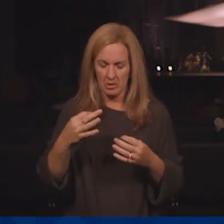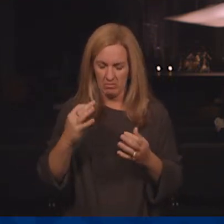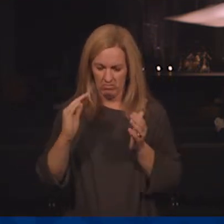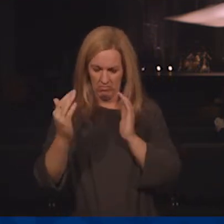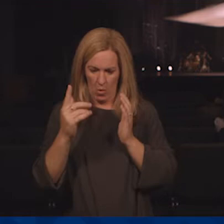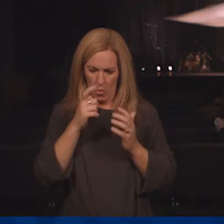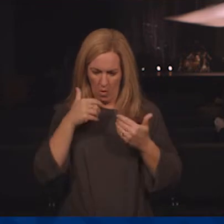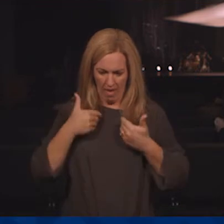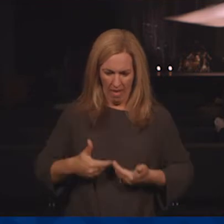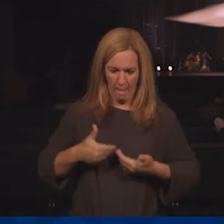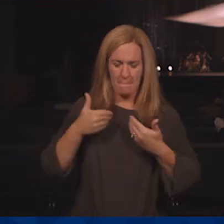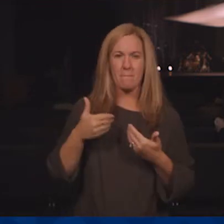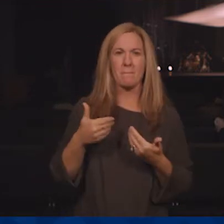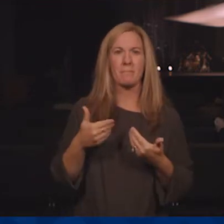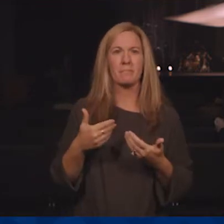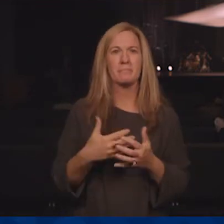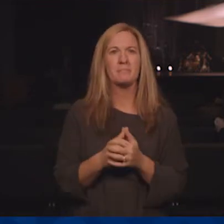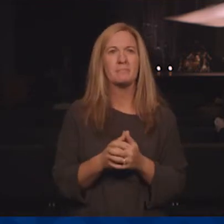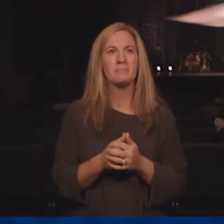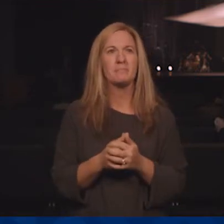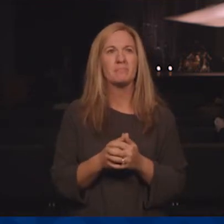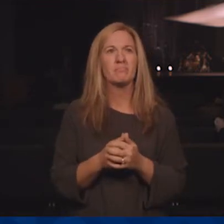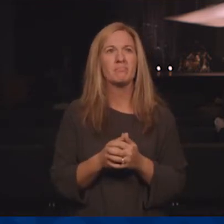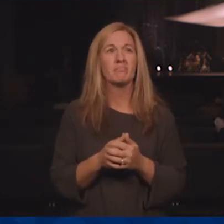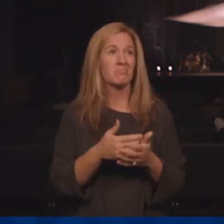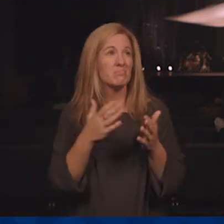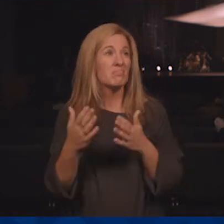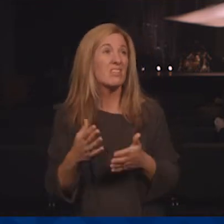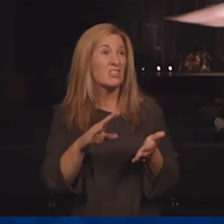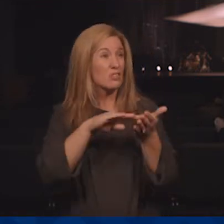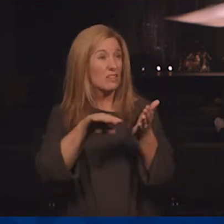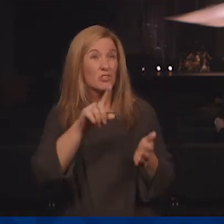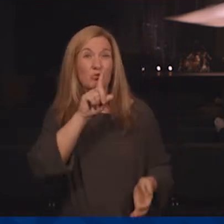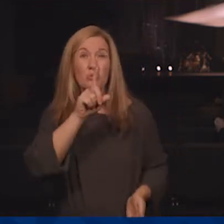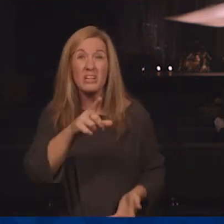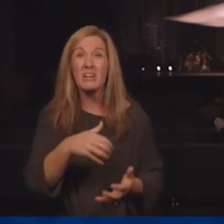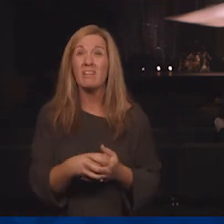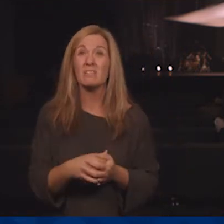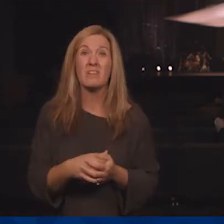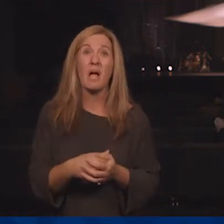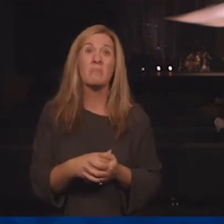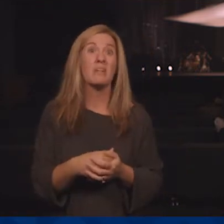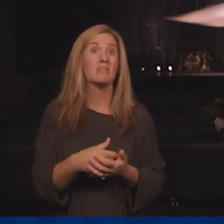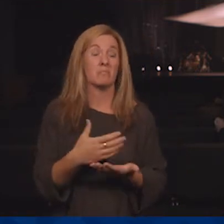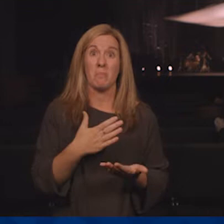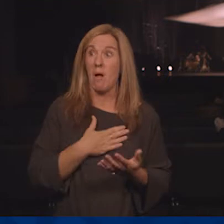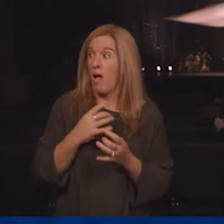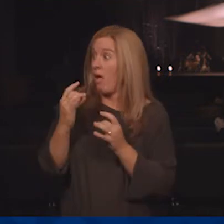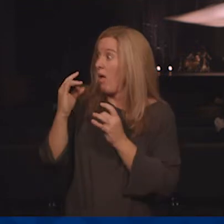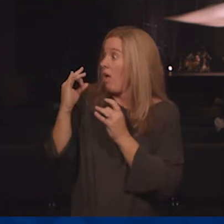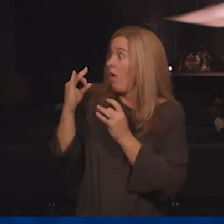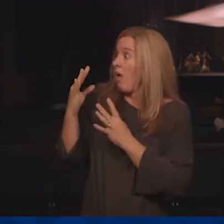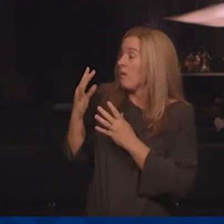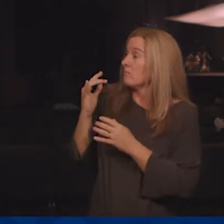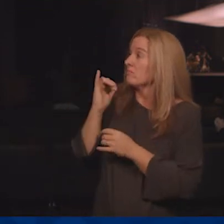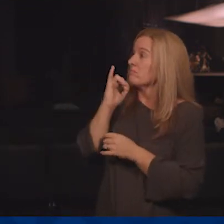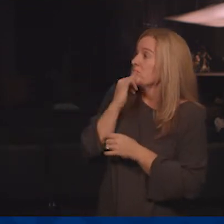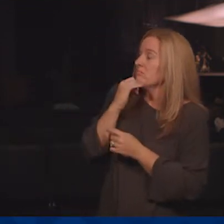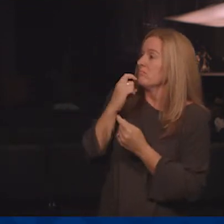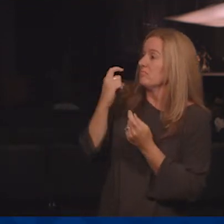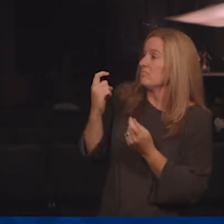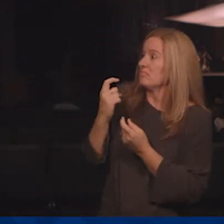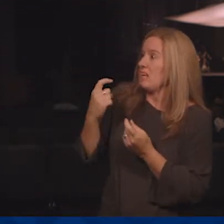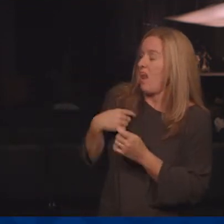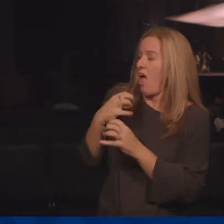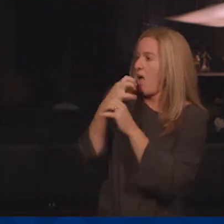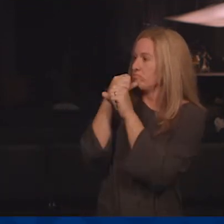Could forgiveness be a thing, even for the thing that I've done that I've not told anyone else about? People are asking these kinds